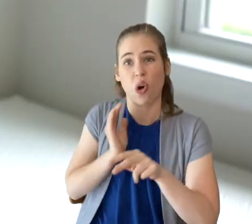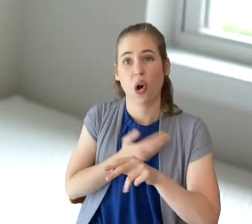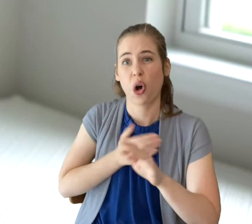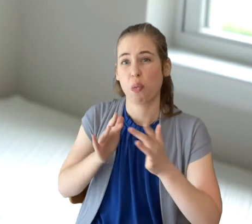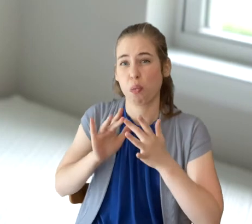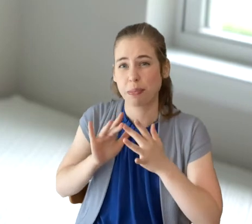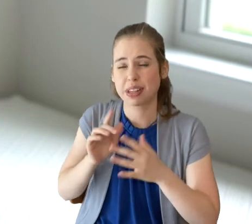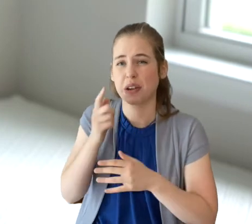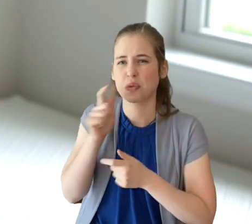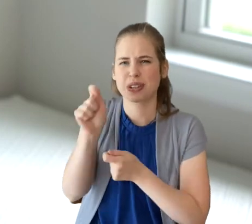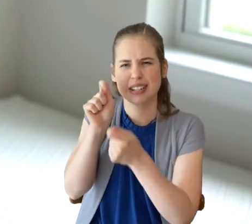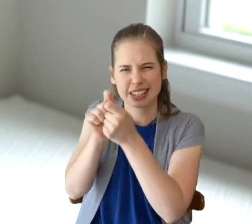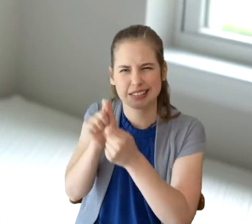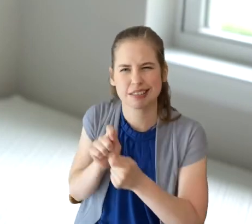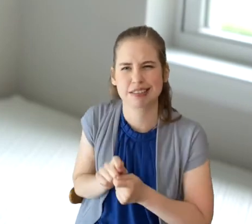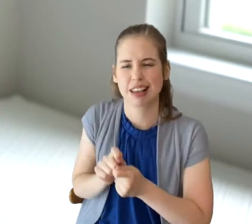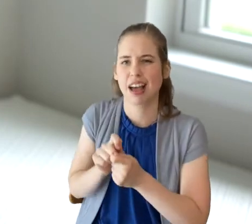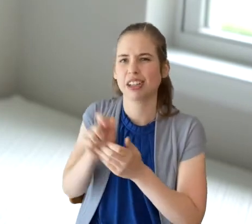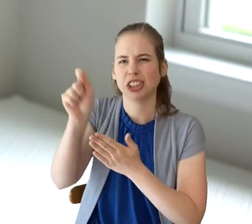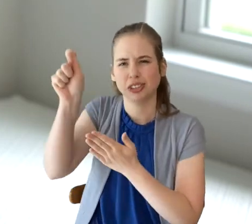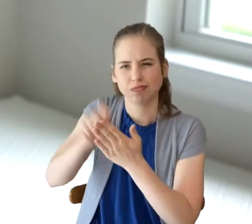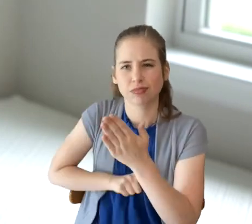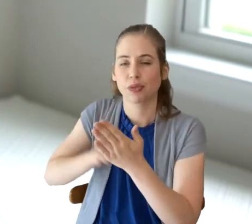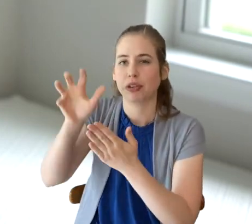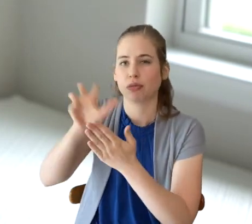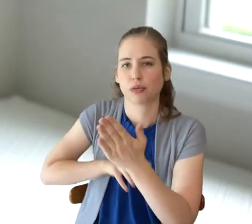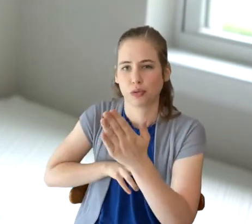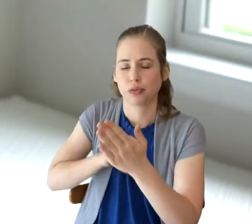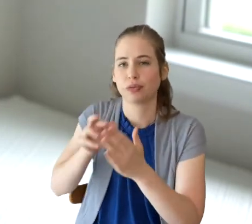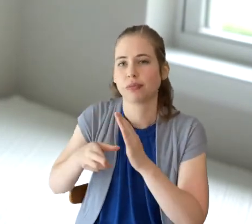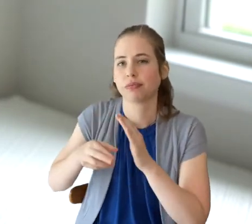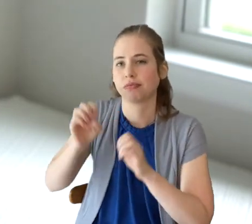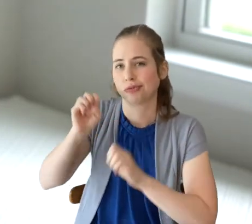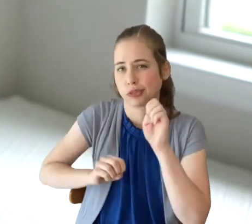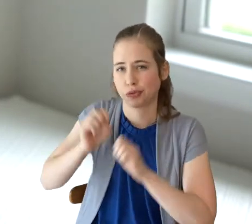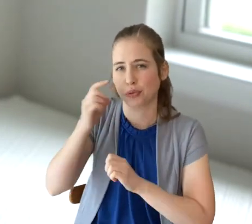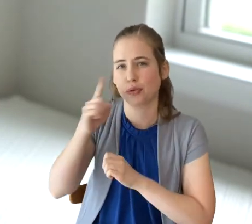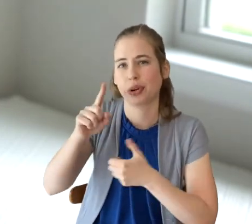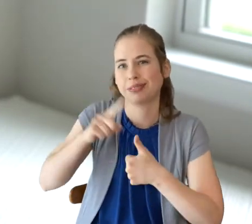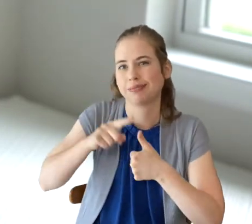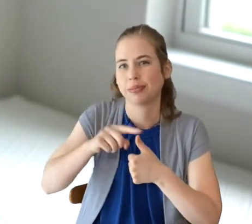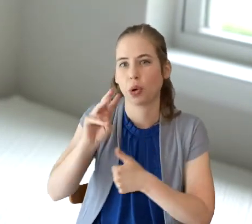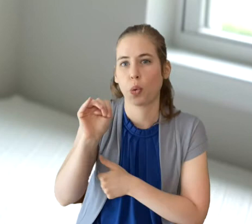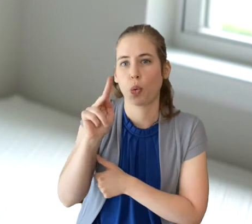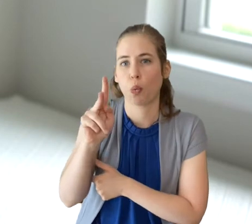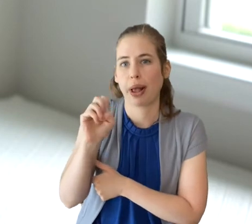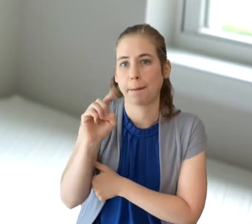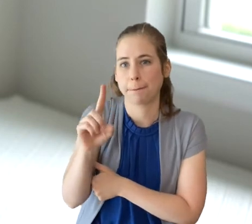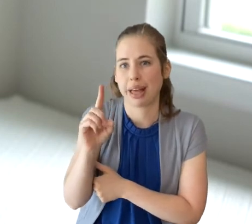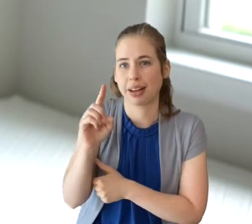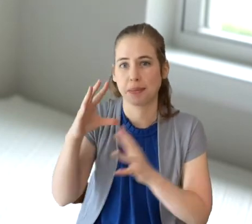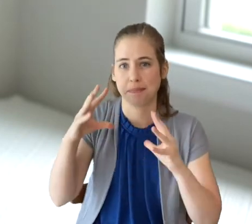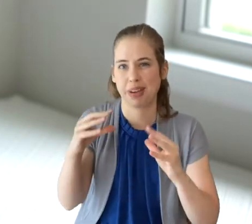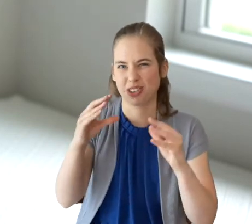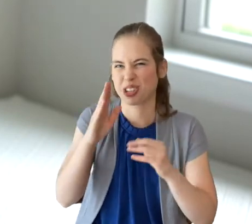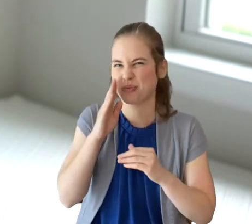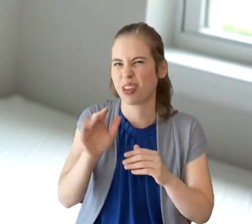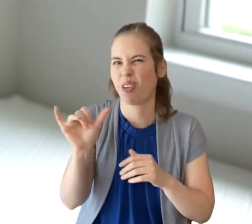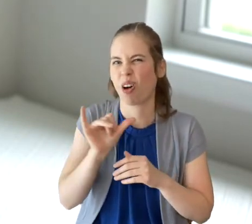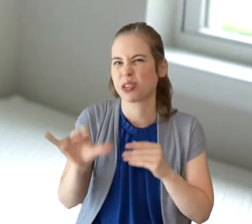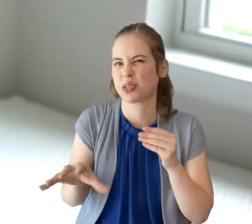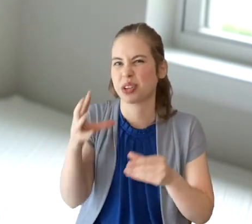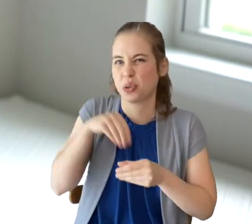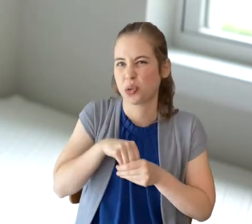the full written review for the WinkBed's mattress. We'll also leave a link in the description below so you can view the